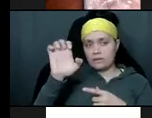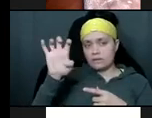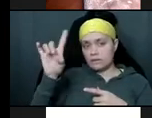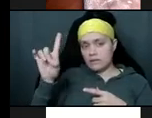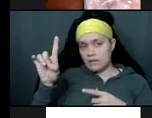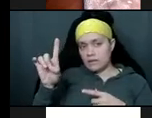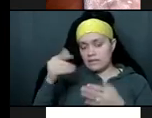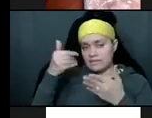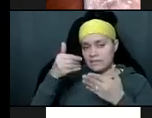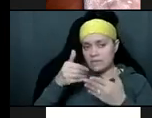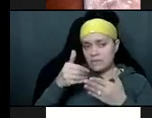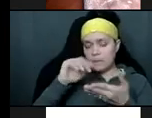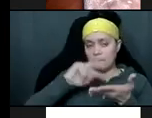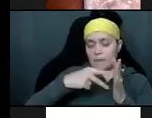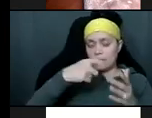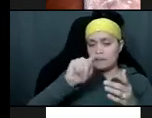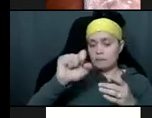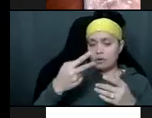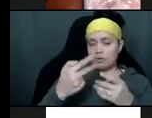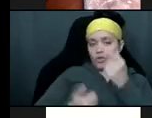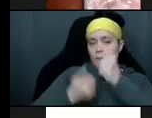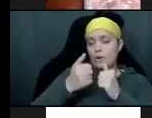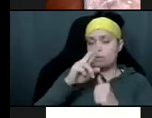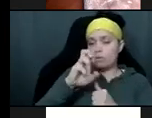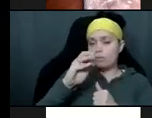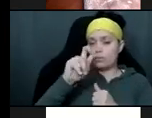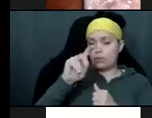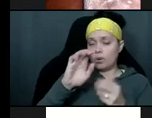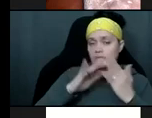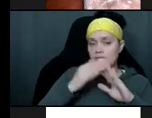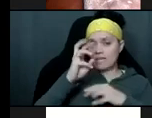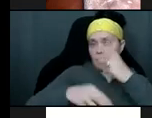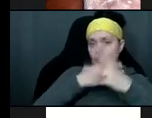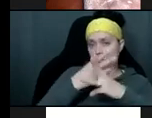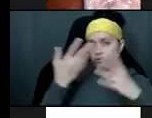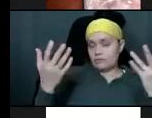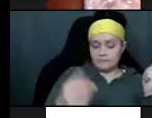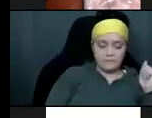one, making Perth the most remote city in the world.